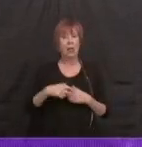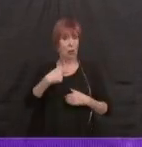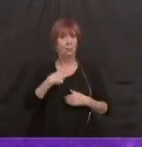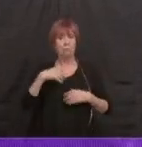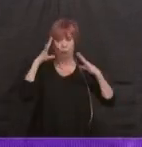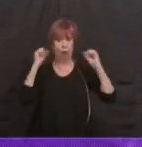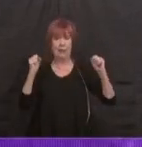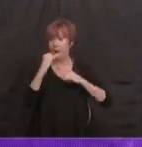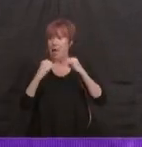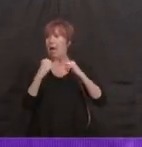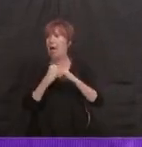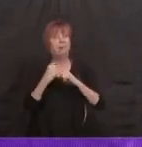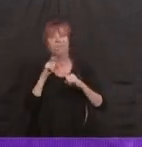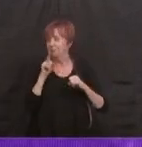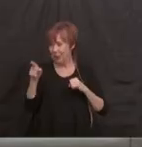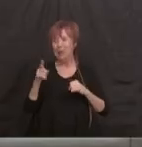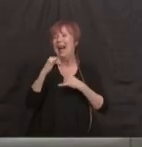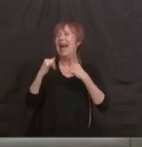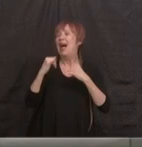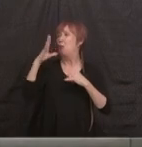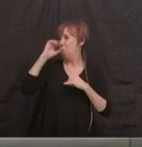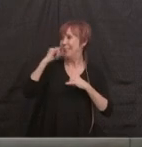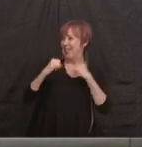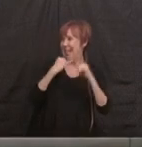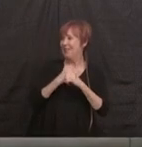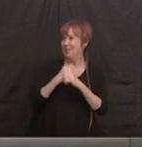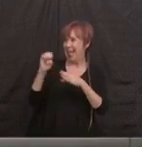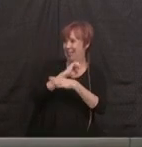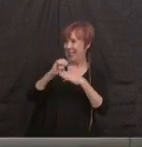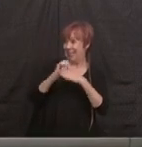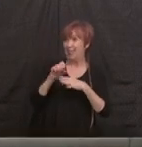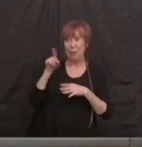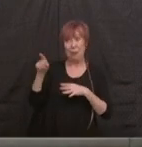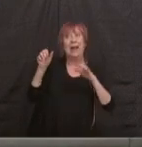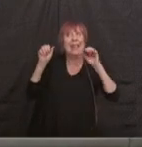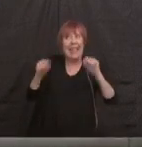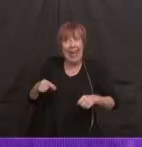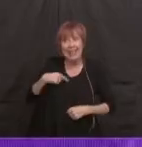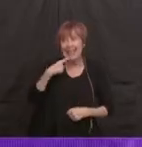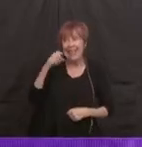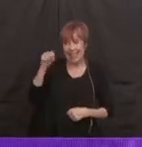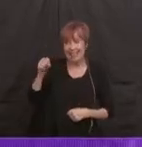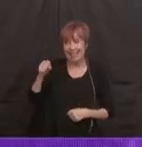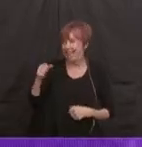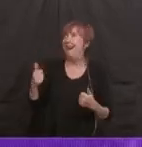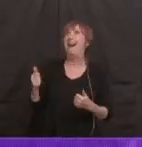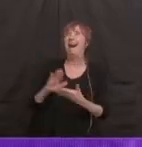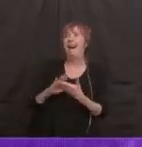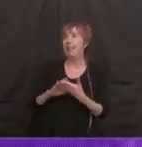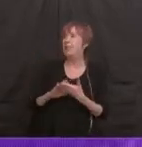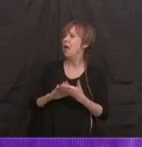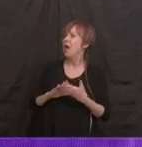International Networks, you are a woman executive that can say yes, right? Which is awesome. Can you discuss how the